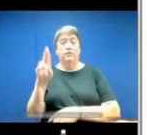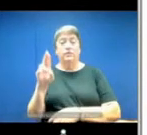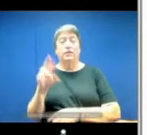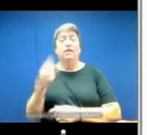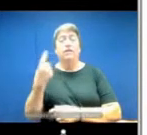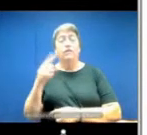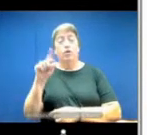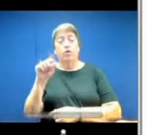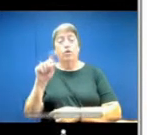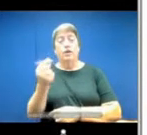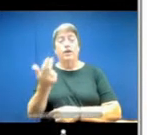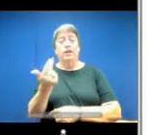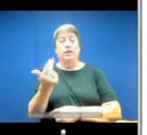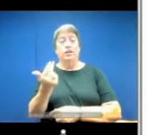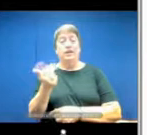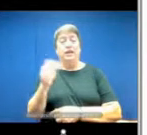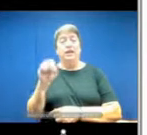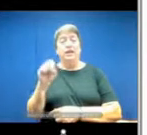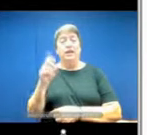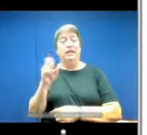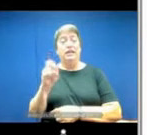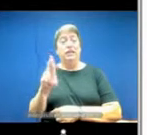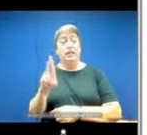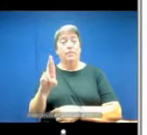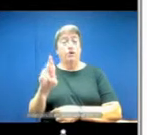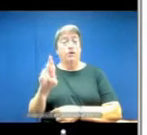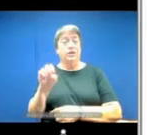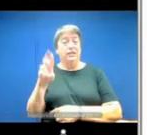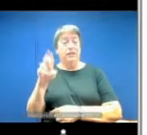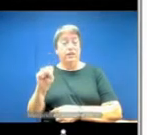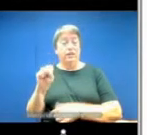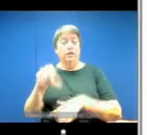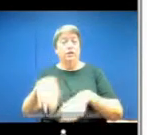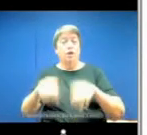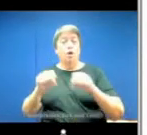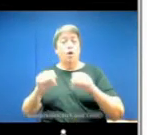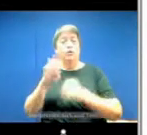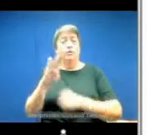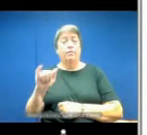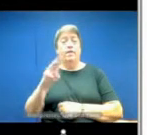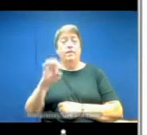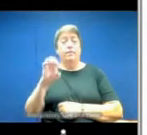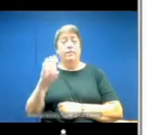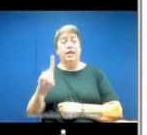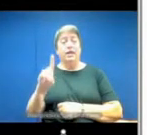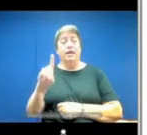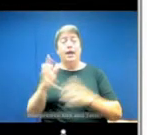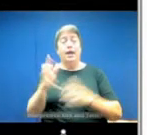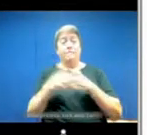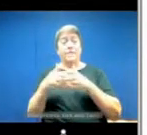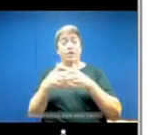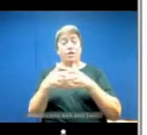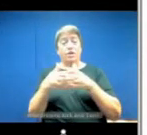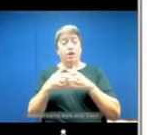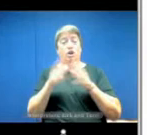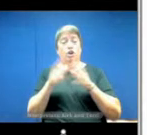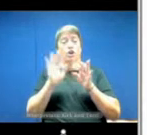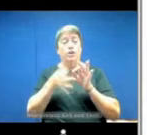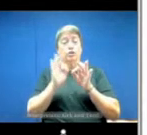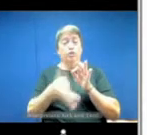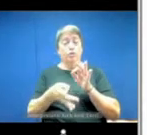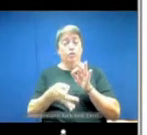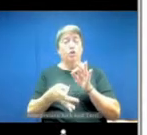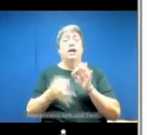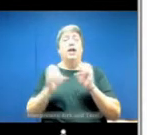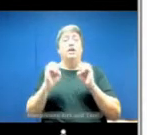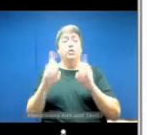summer series hosted by the Mid-America Regional Interpreter Education Center, the Murray Center. So